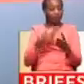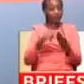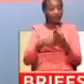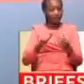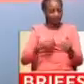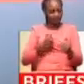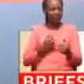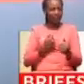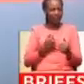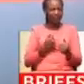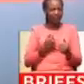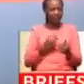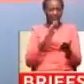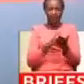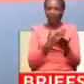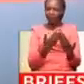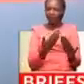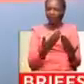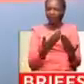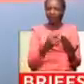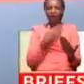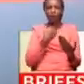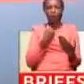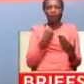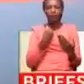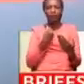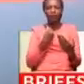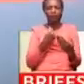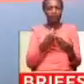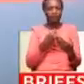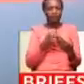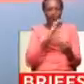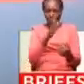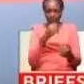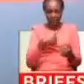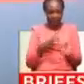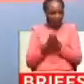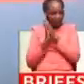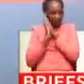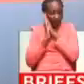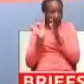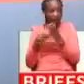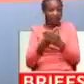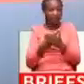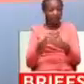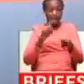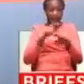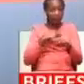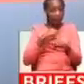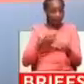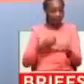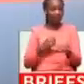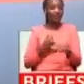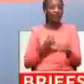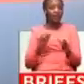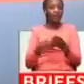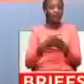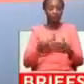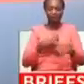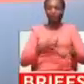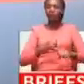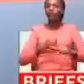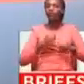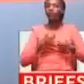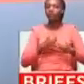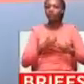feeling like something's coming to put me to sleep, and I started fighting it. And the more I fought it, the stronger it became. And I knew